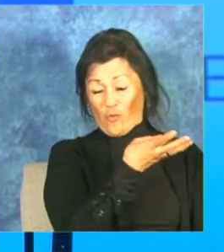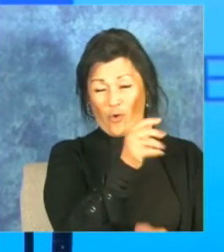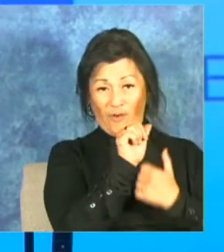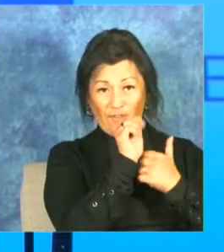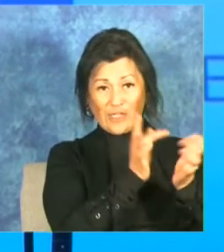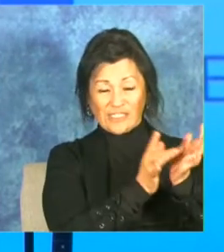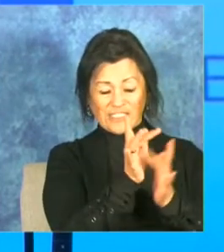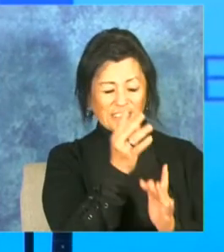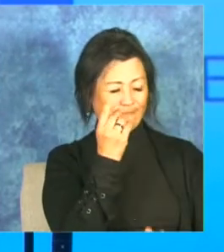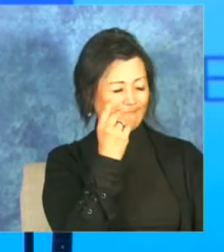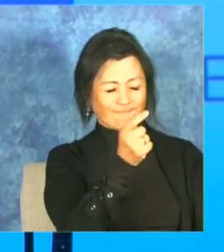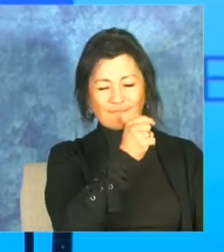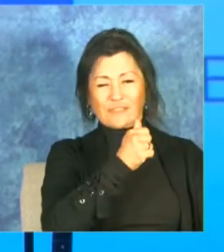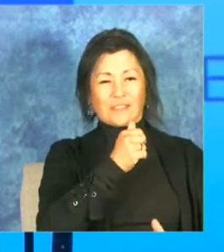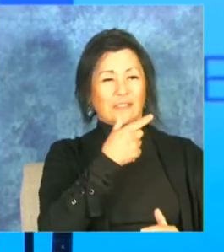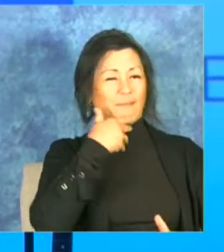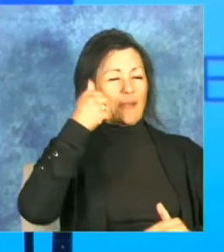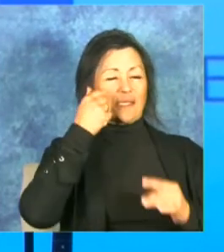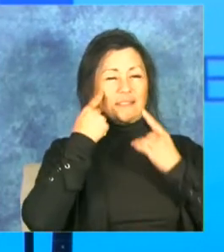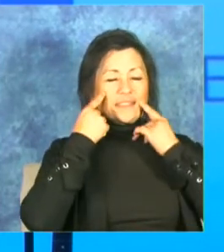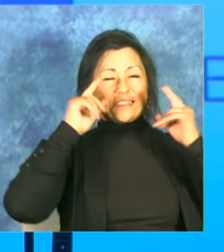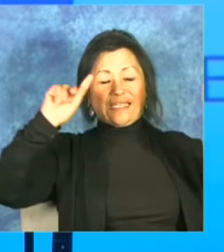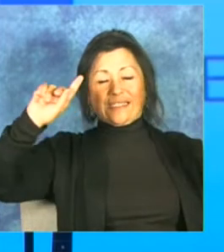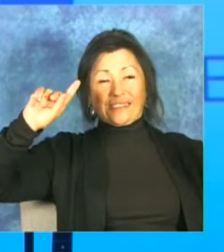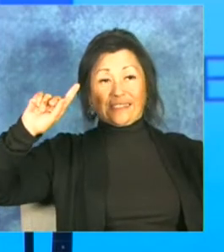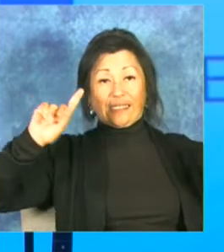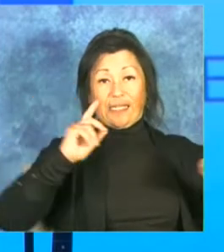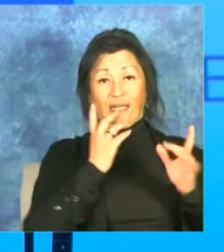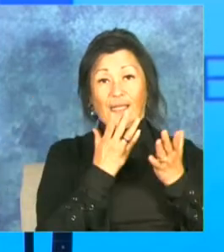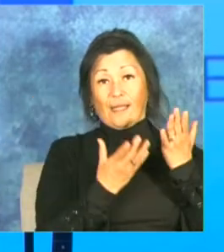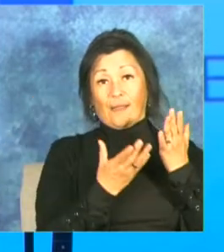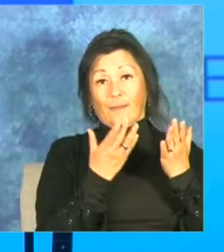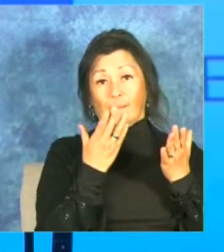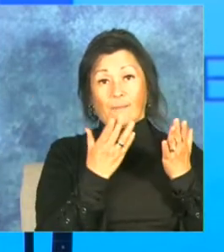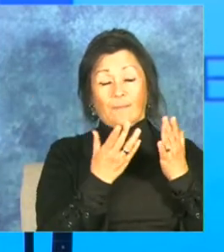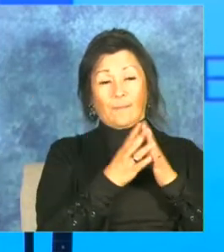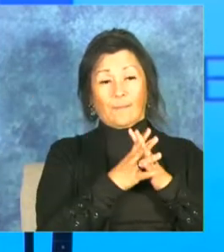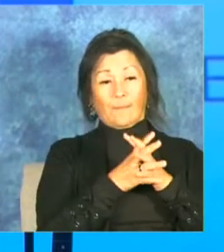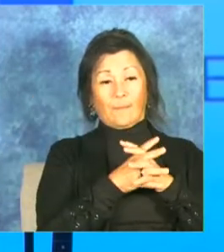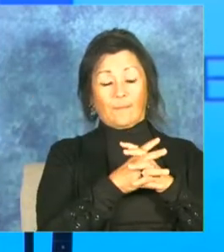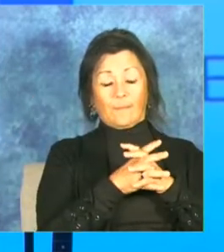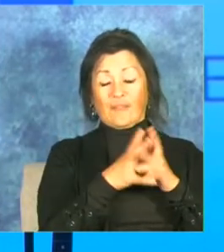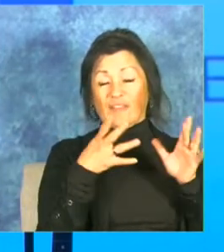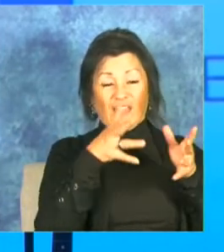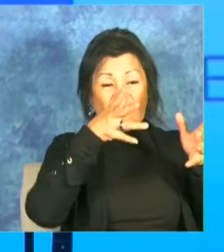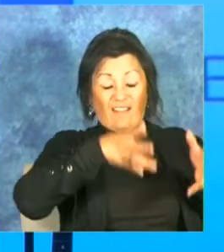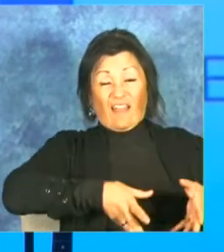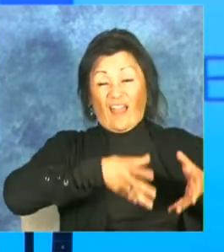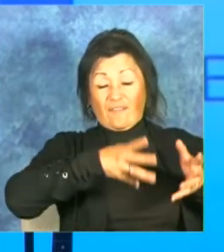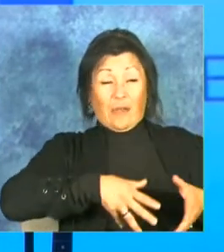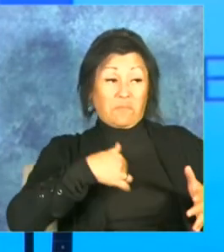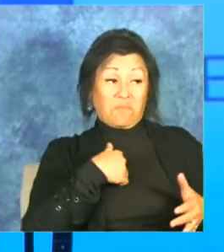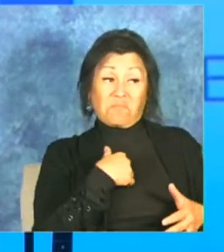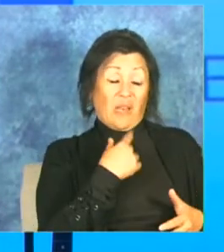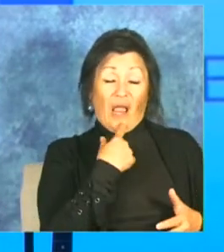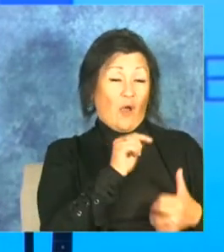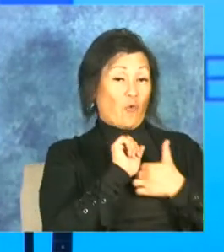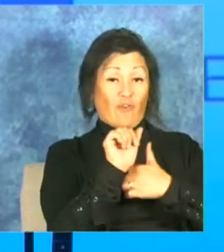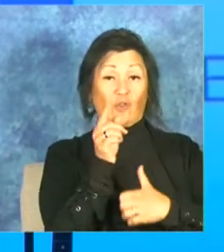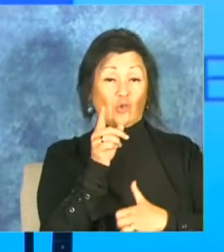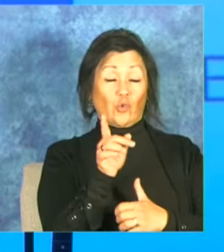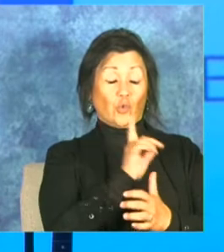the moment of their greatest success. I mean, they just had a haul for the ages, and they left it all and said, I'm following you, Lord.